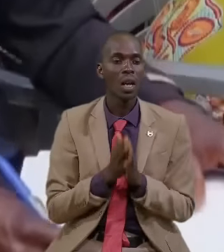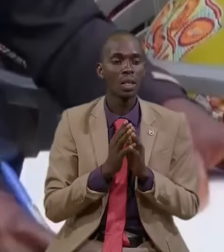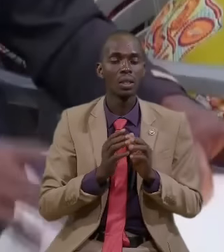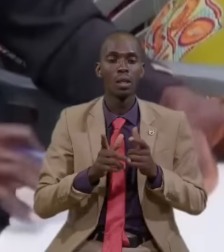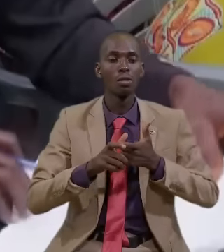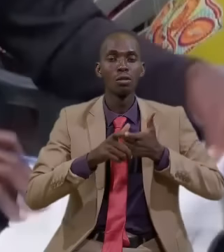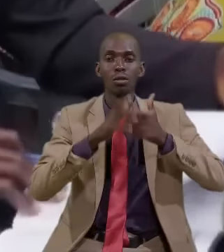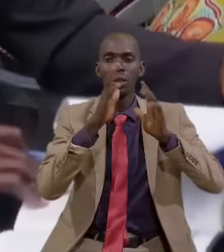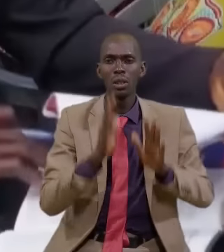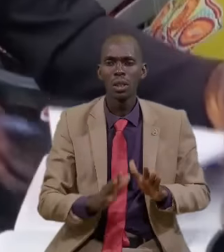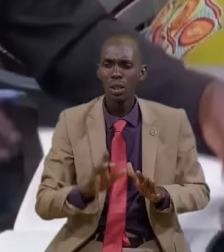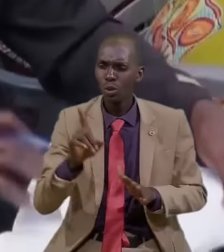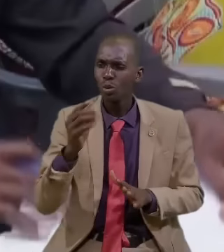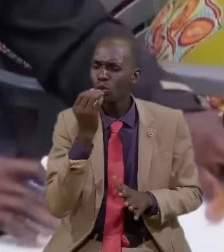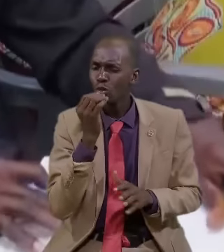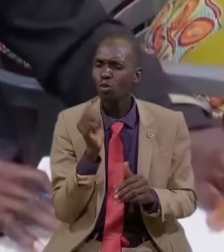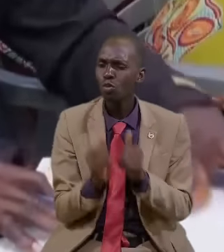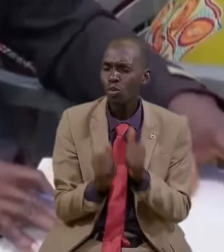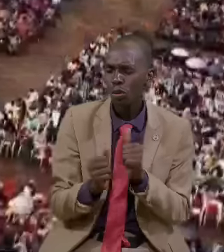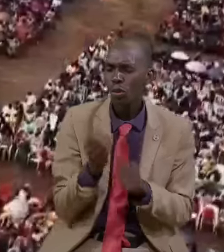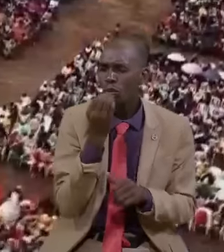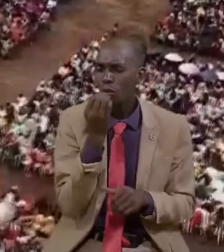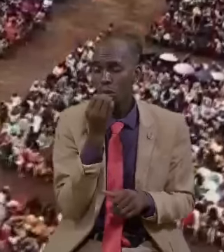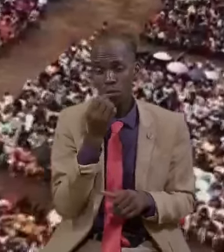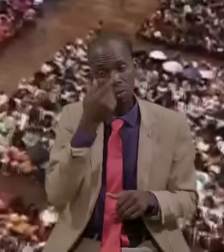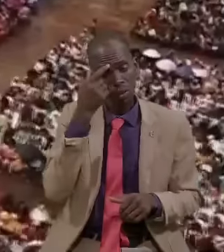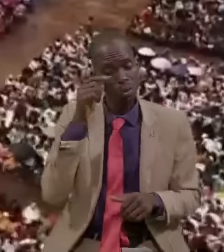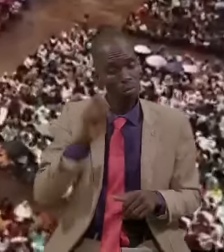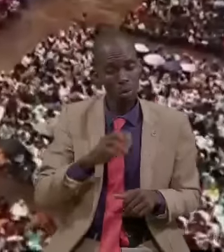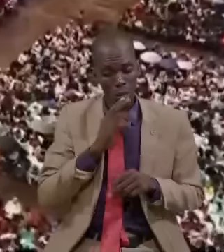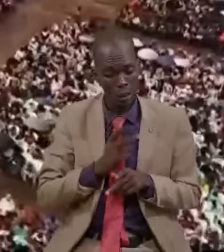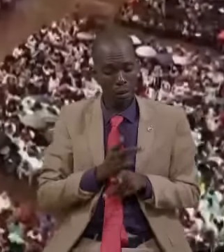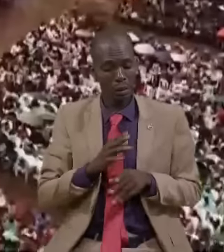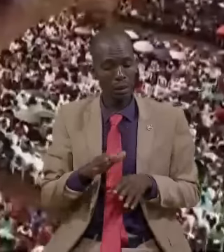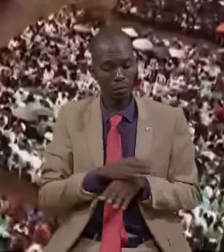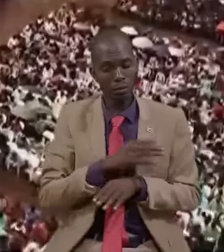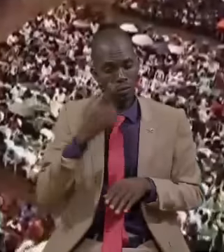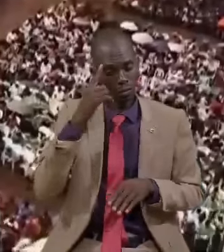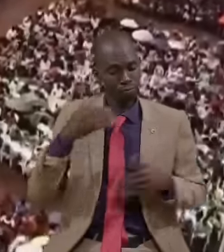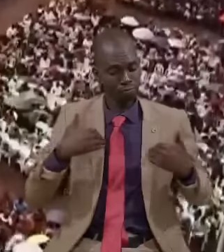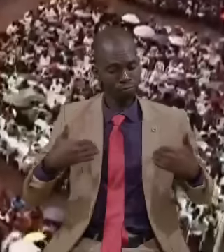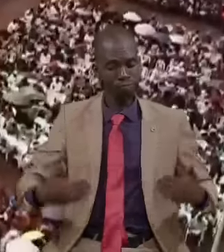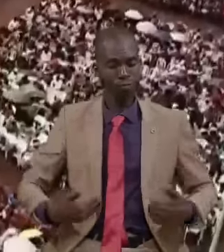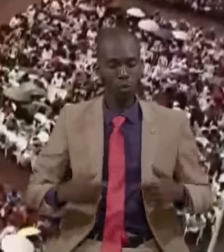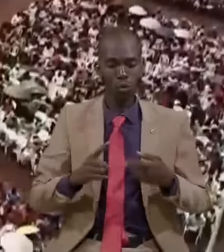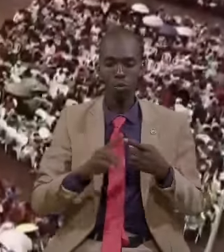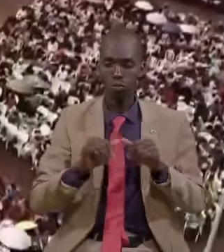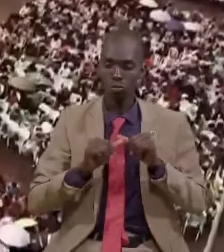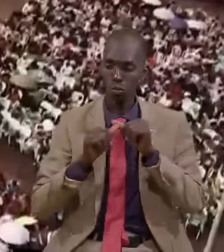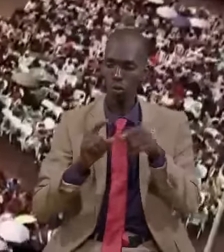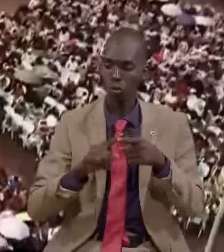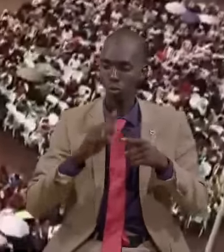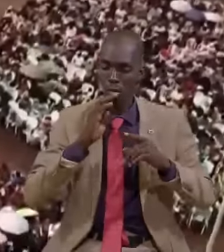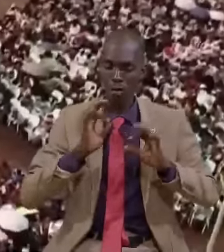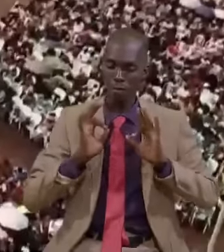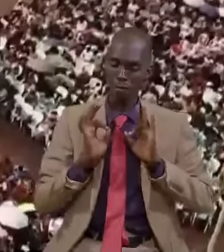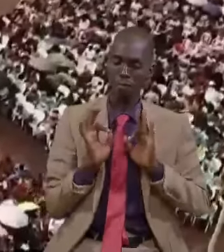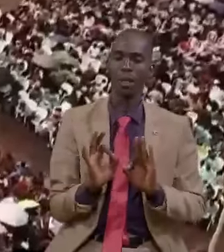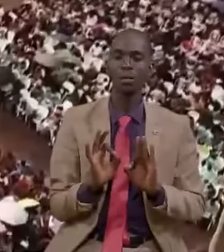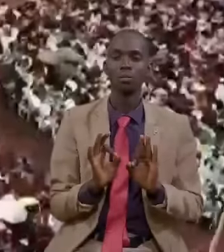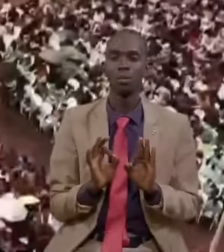eat, because they have to keep fit for the race. And you can ask any achiever how